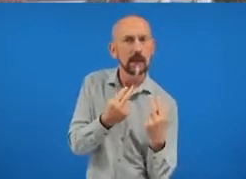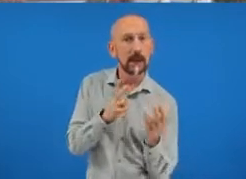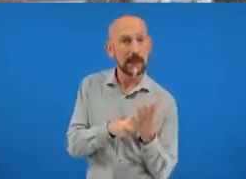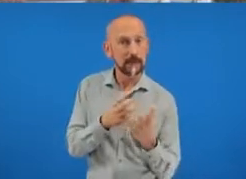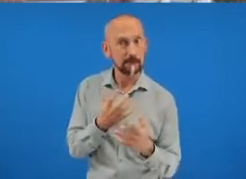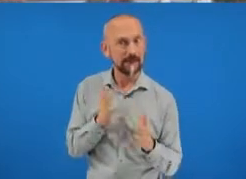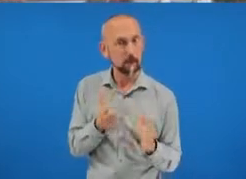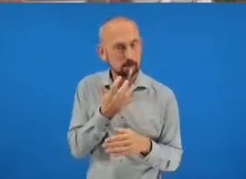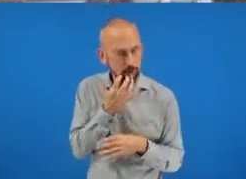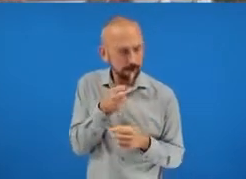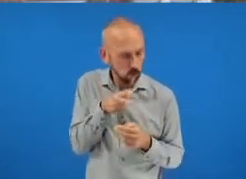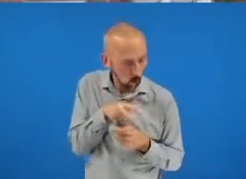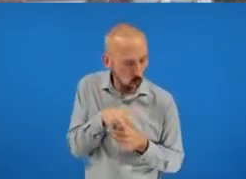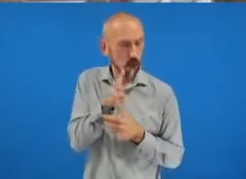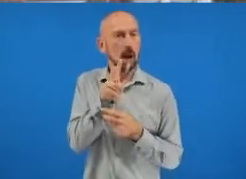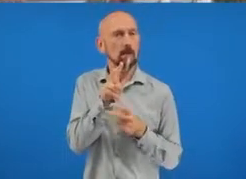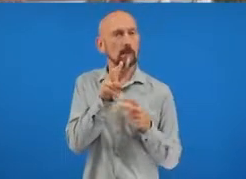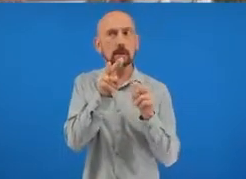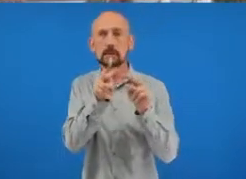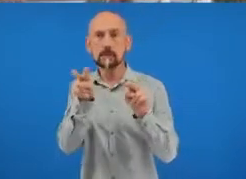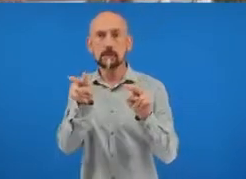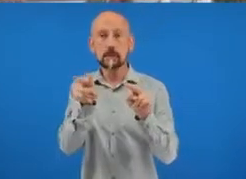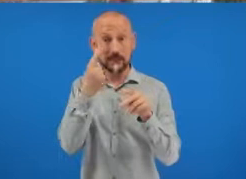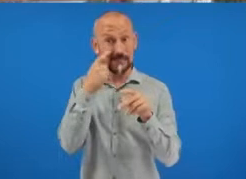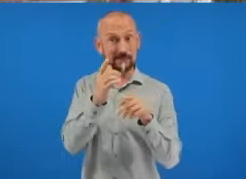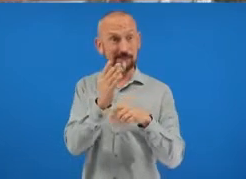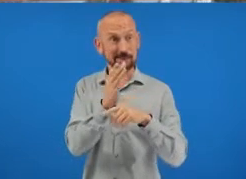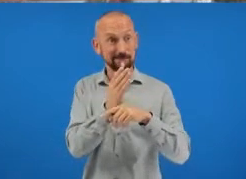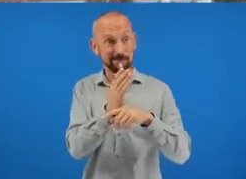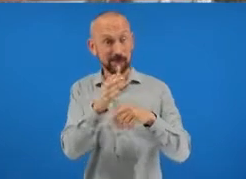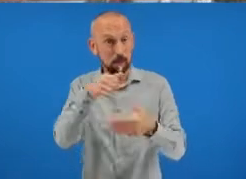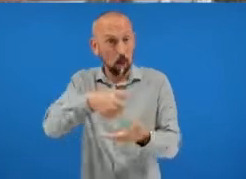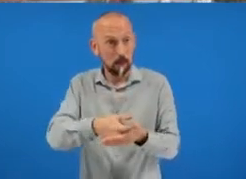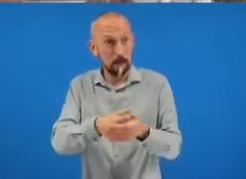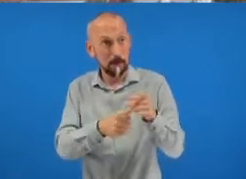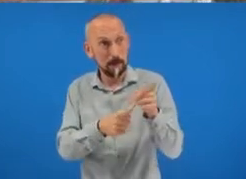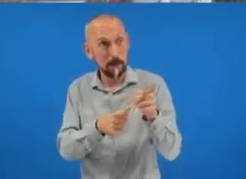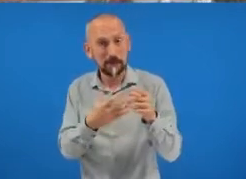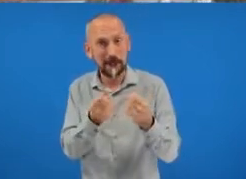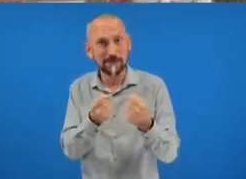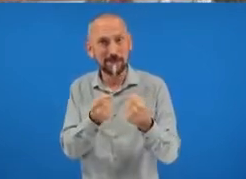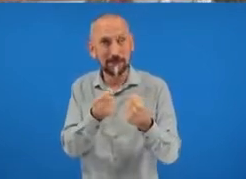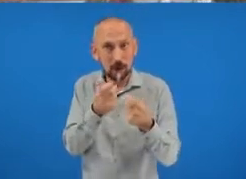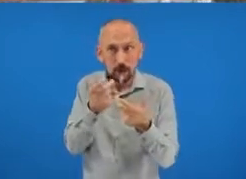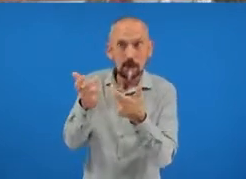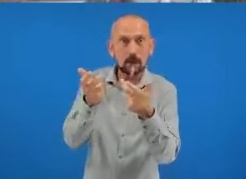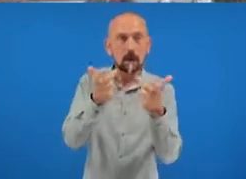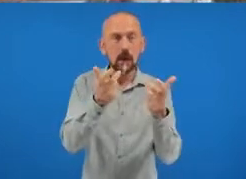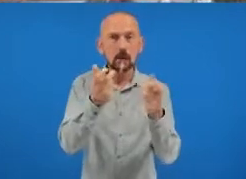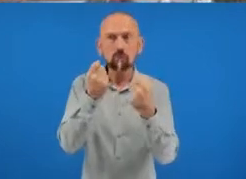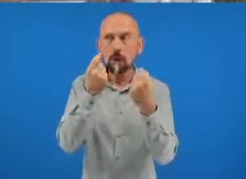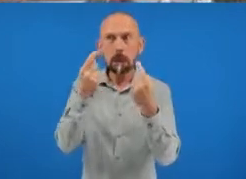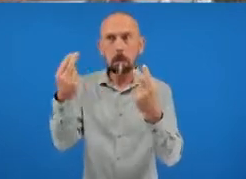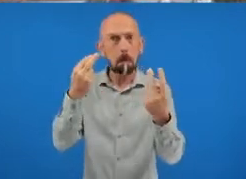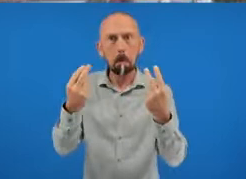looking up and looking around her, as you see in the photo there at the bottom, and discovering that actually other people weren't staring at